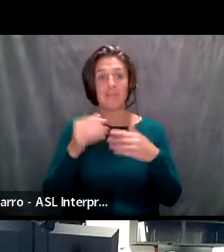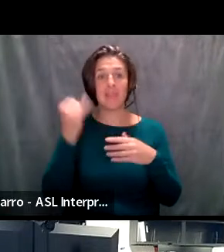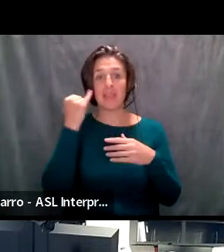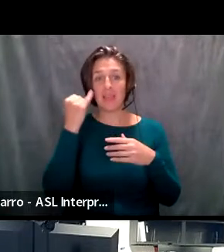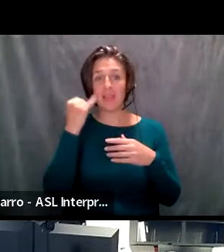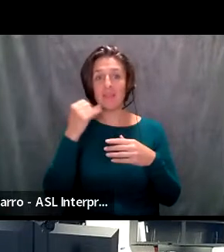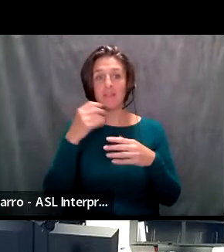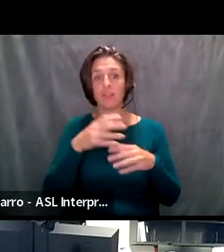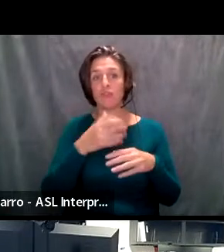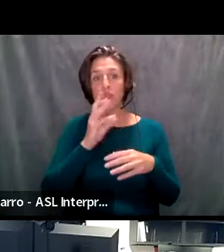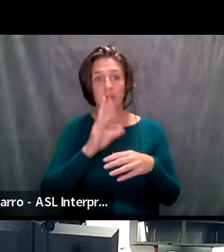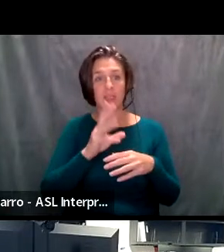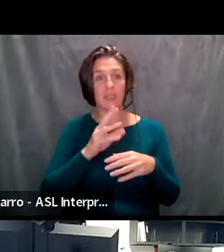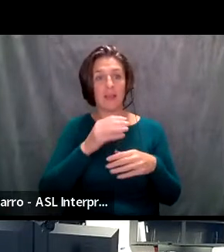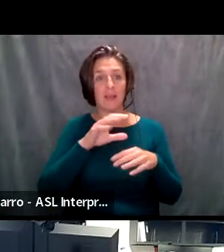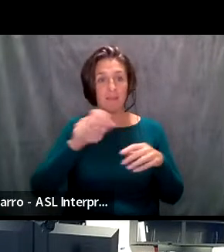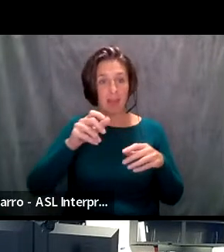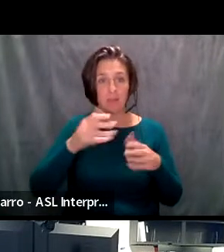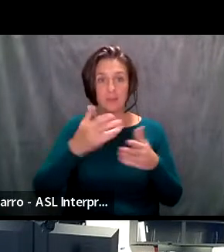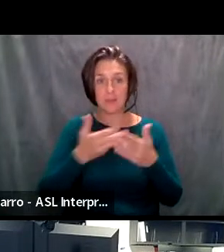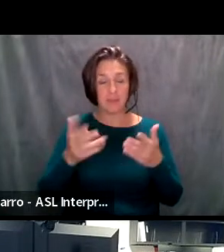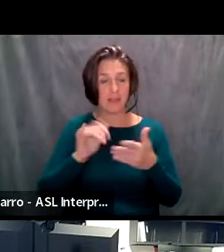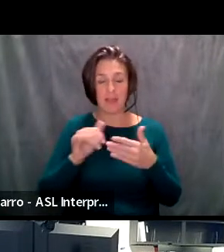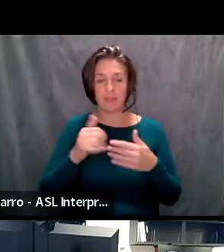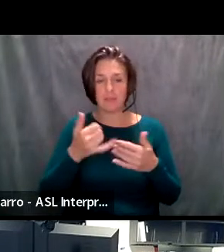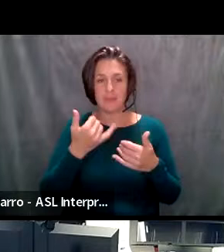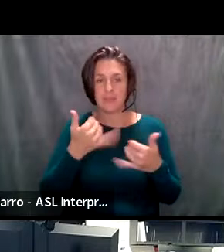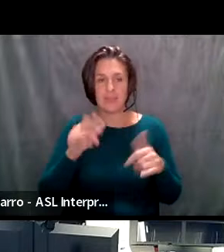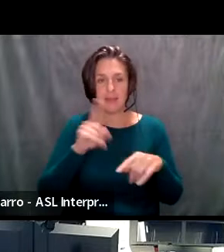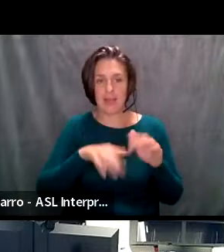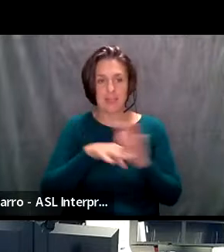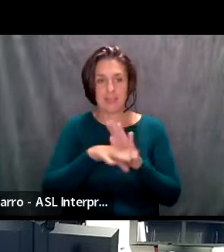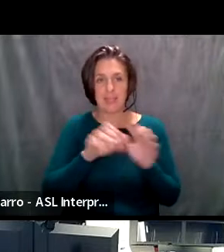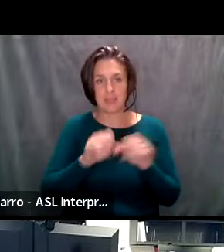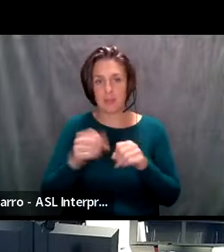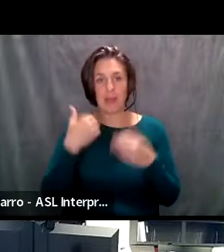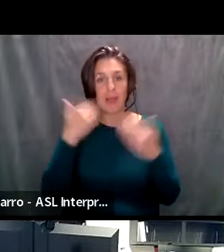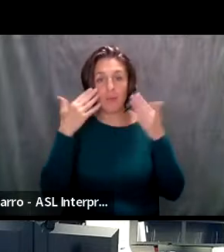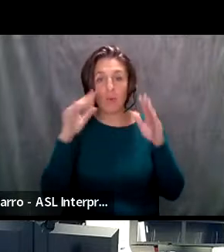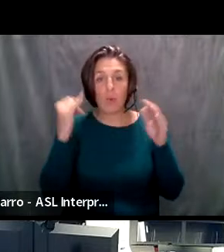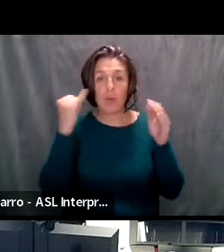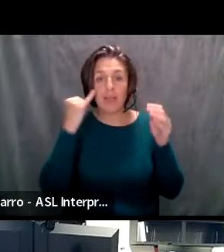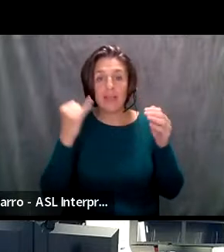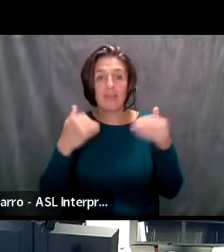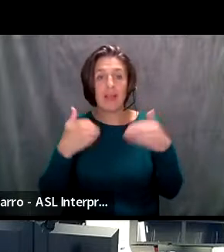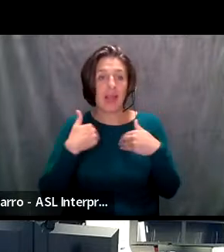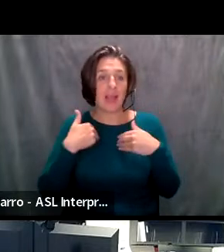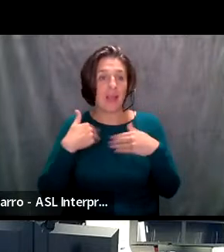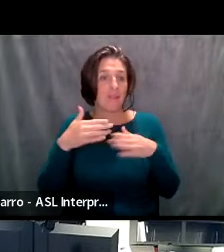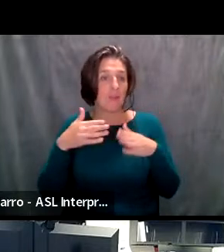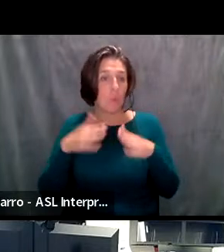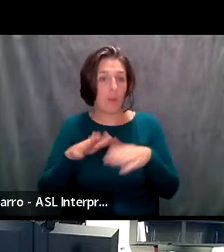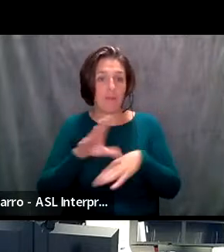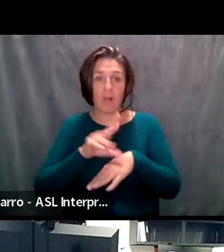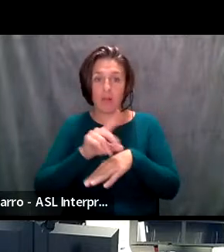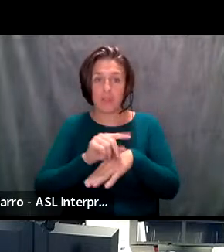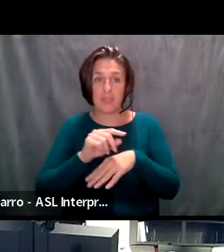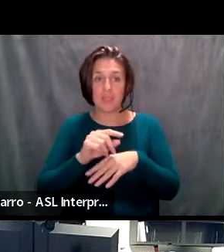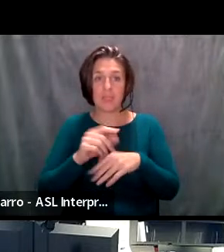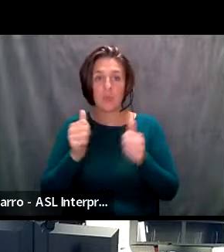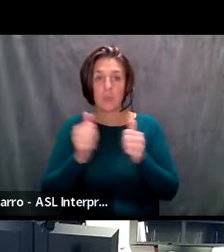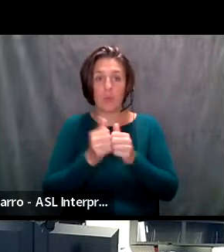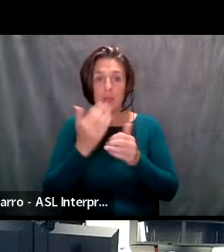things like that, they're not accessible. So I don't know if there's a way of consulting with somebody